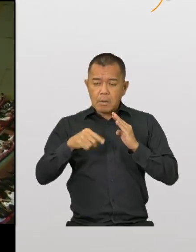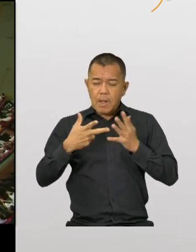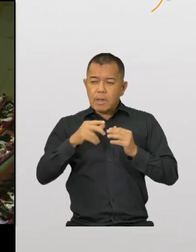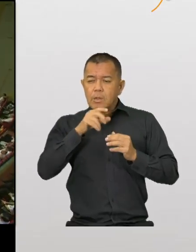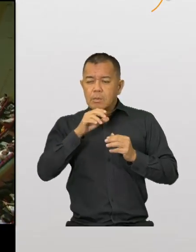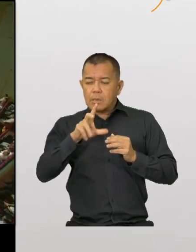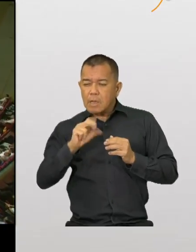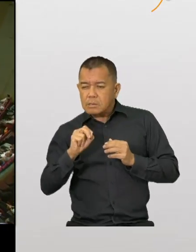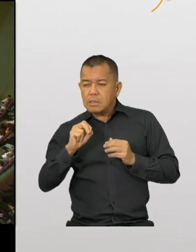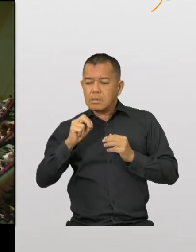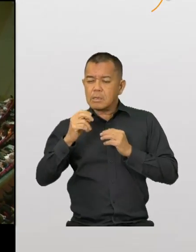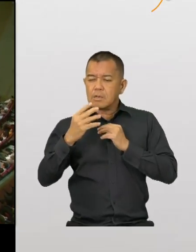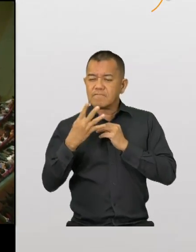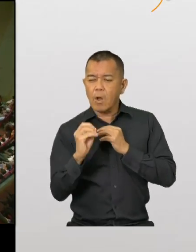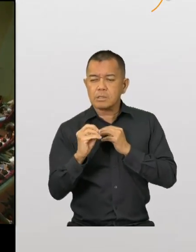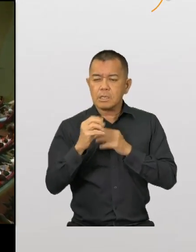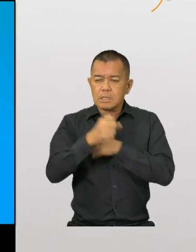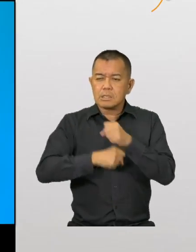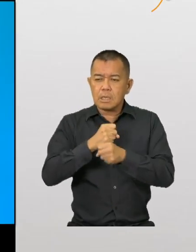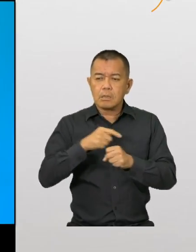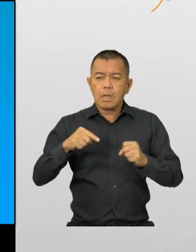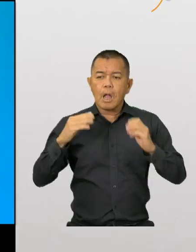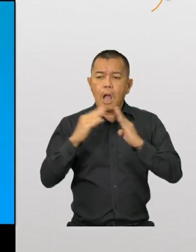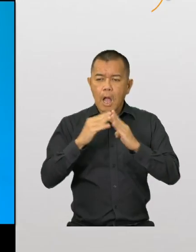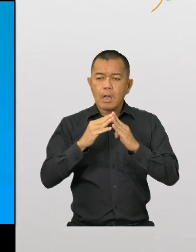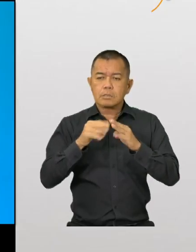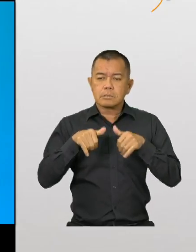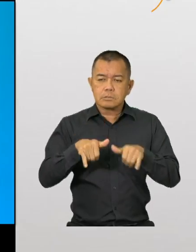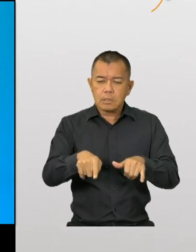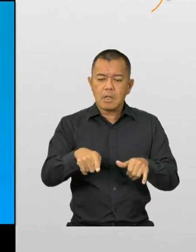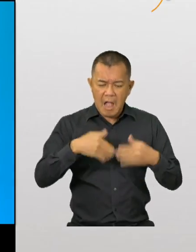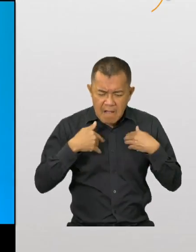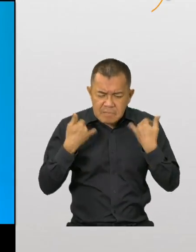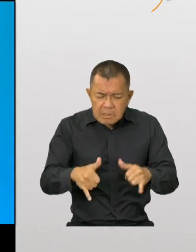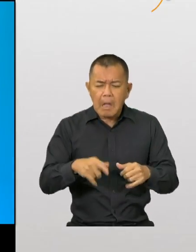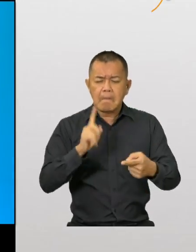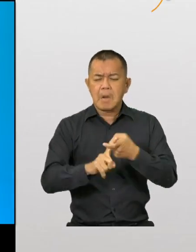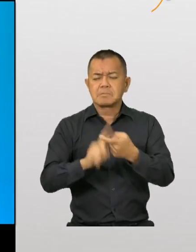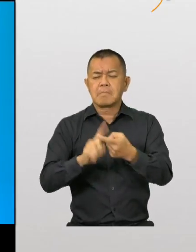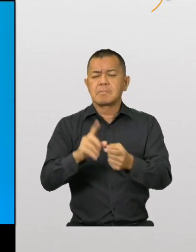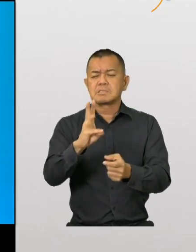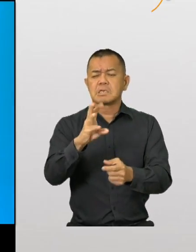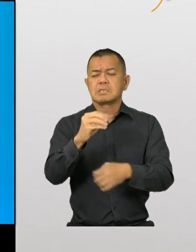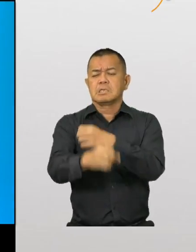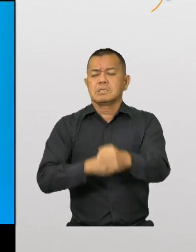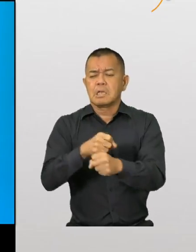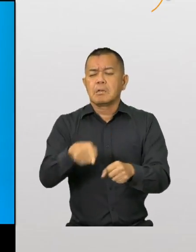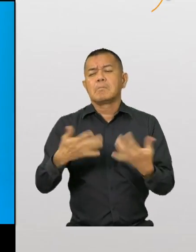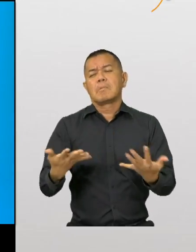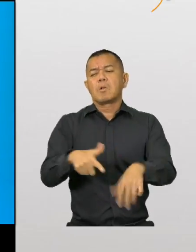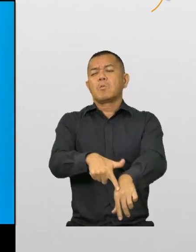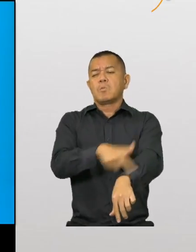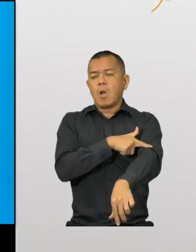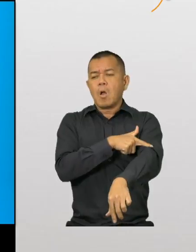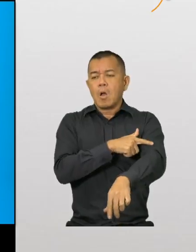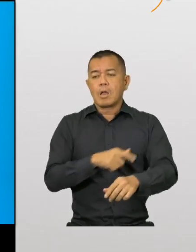will still have a good 60 plus years of lease left. And that's long enough for it to retain substantial value